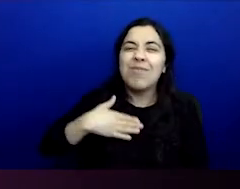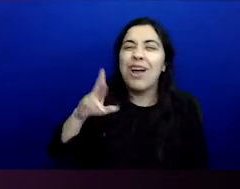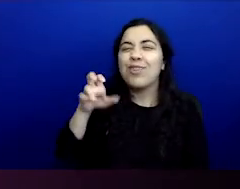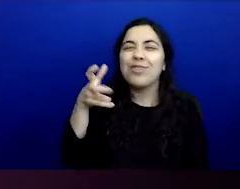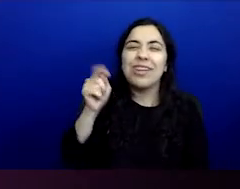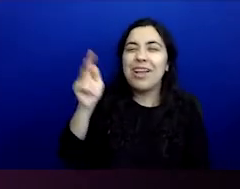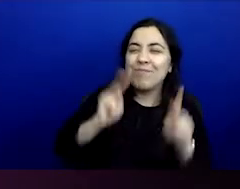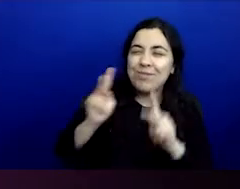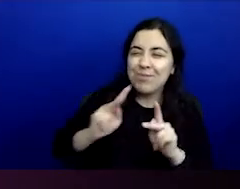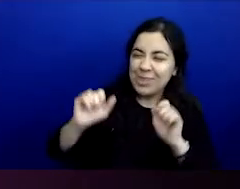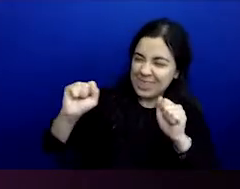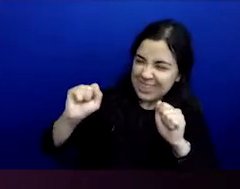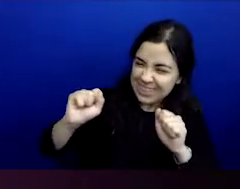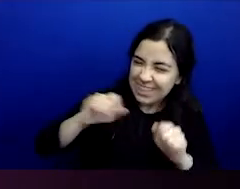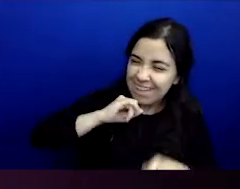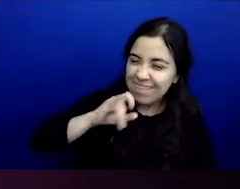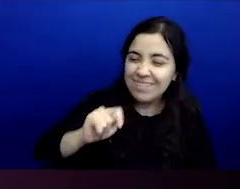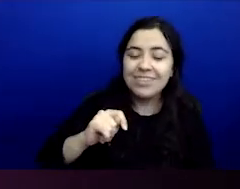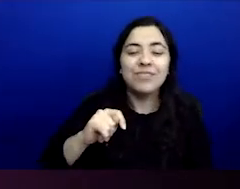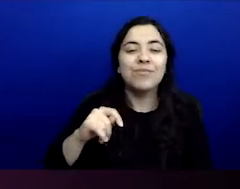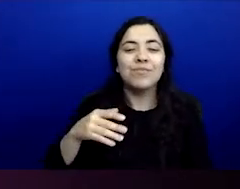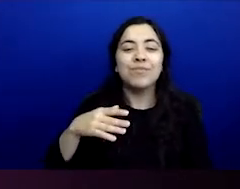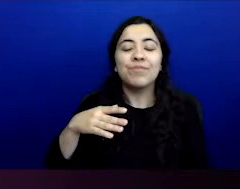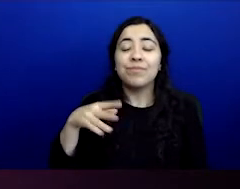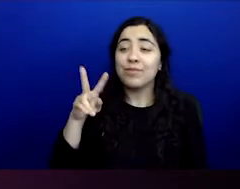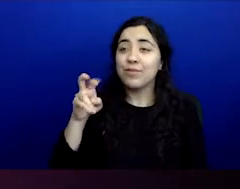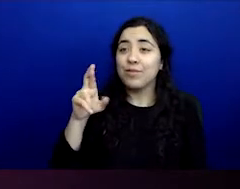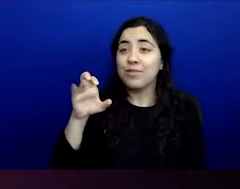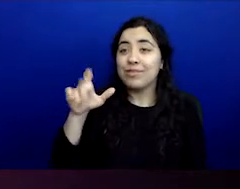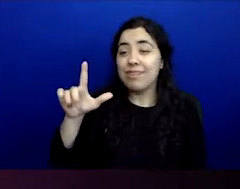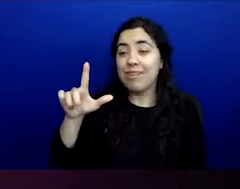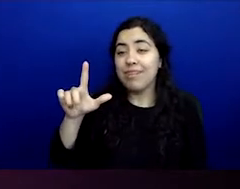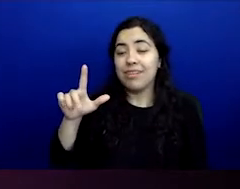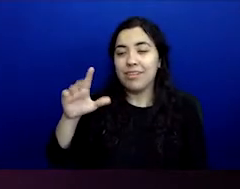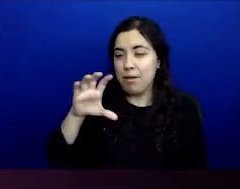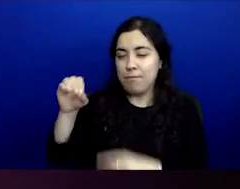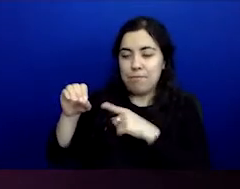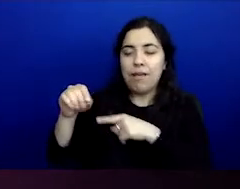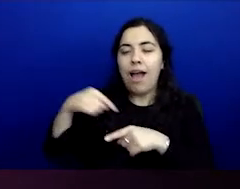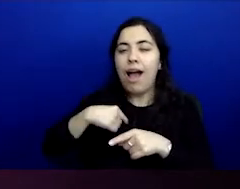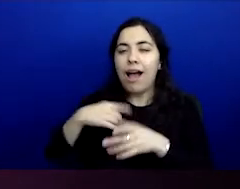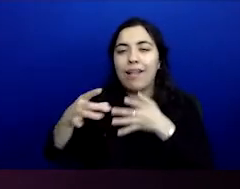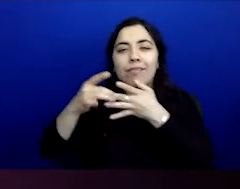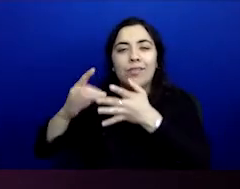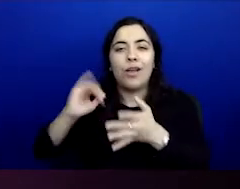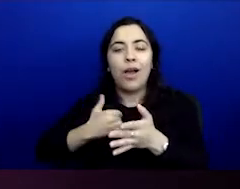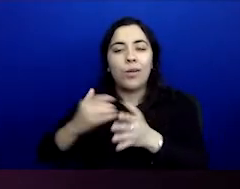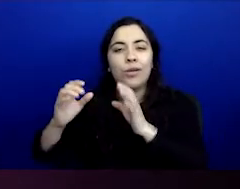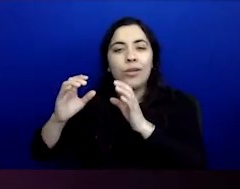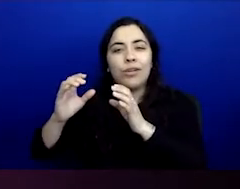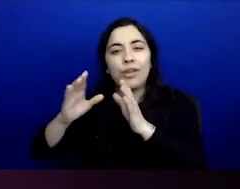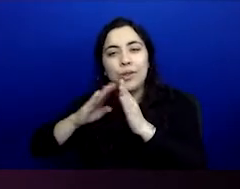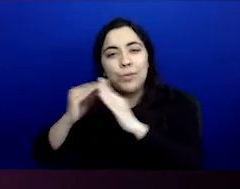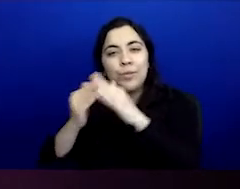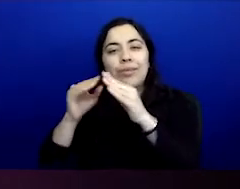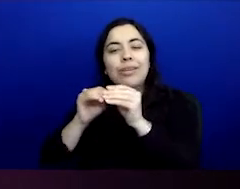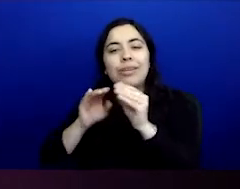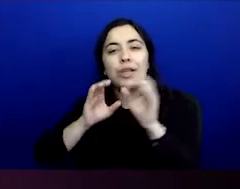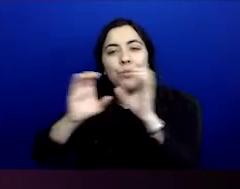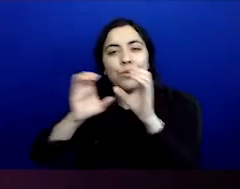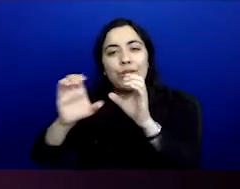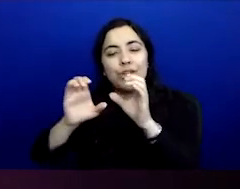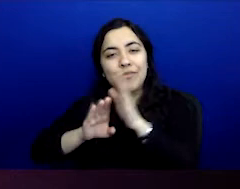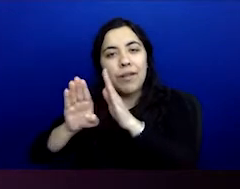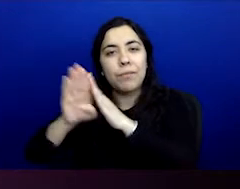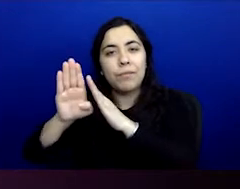Vercel, I lead our community and our developer education efforts. And I spend a lot of time talking to developers about just how you